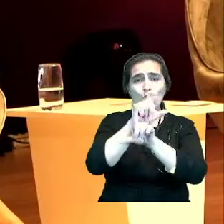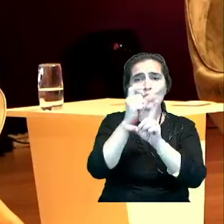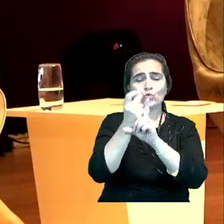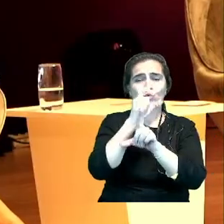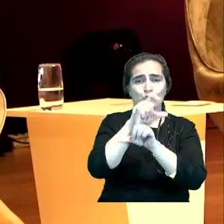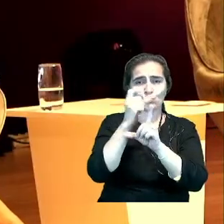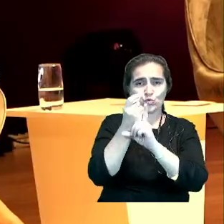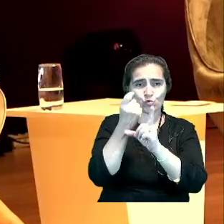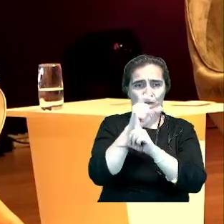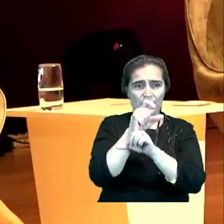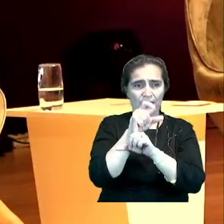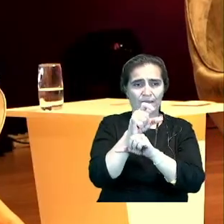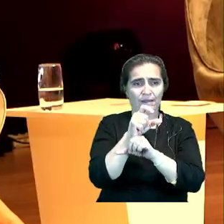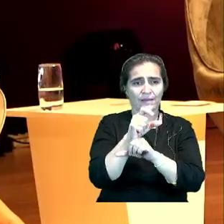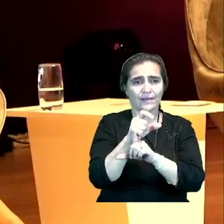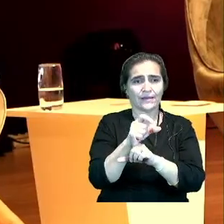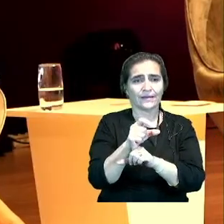America.